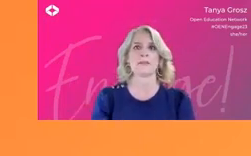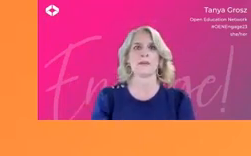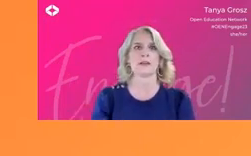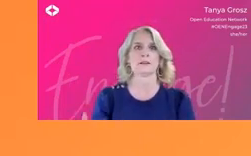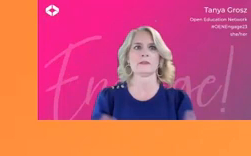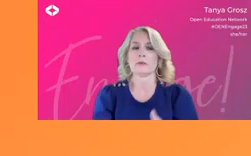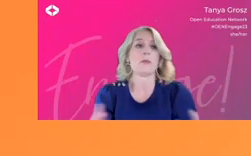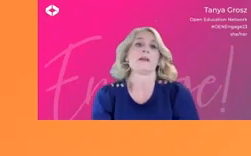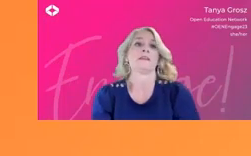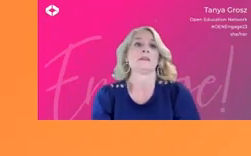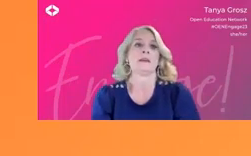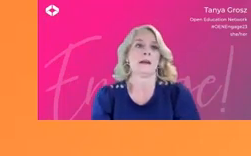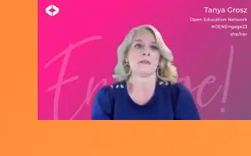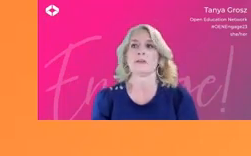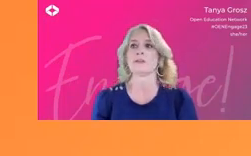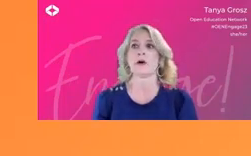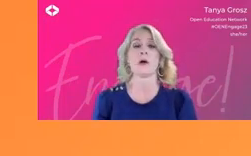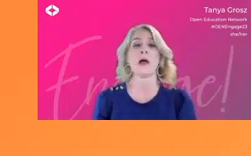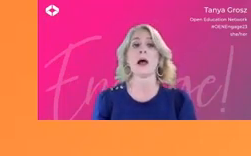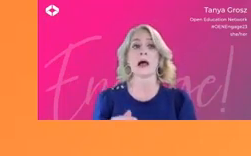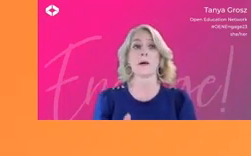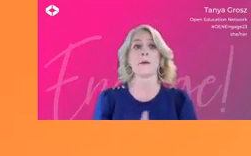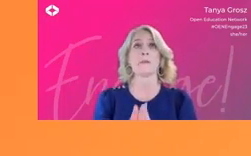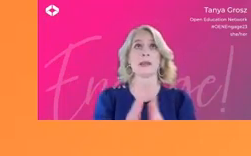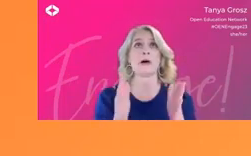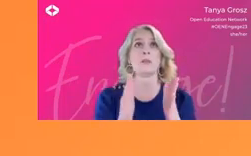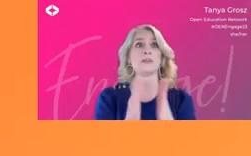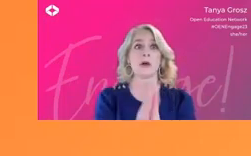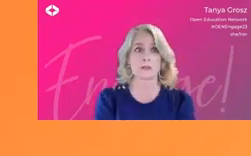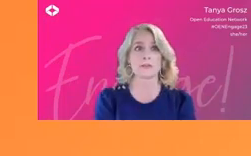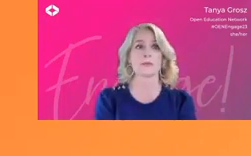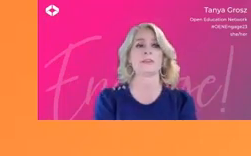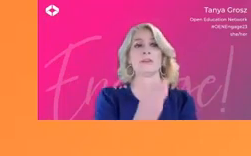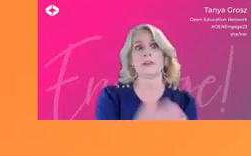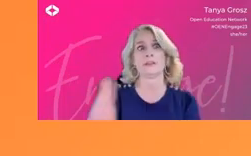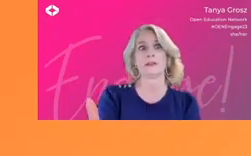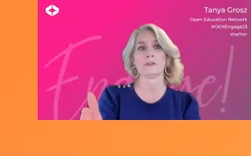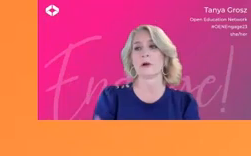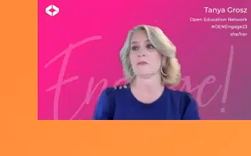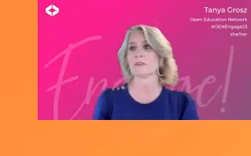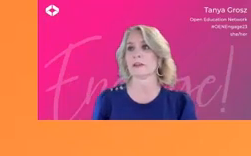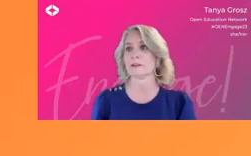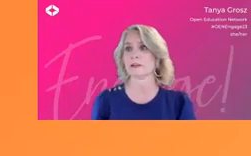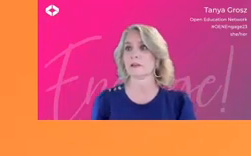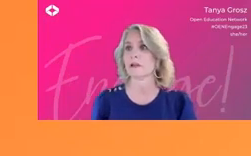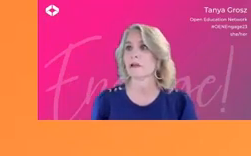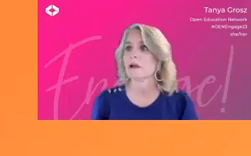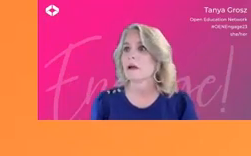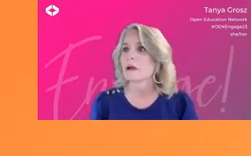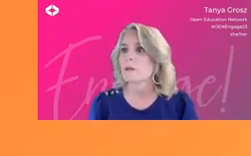and that felt robust enough. So, but almost all of the research said 10 to 12 was